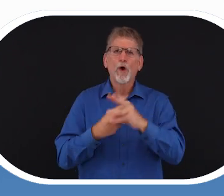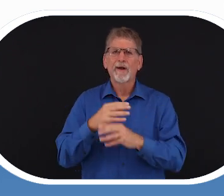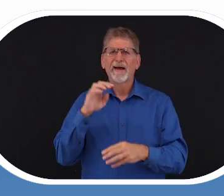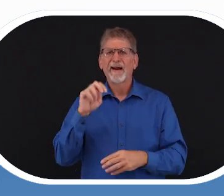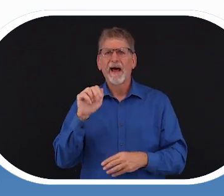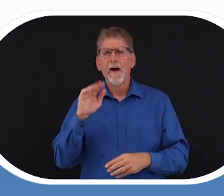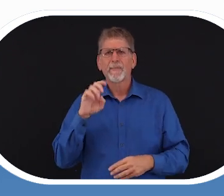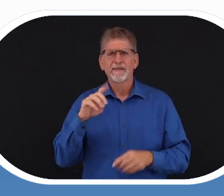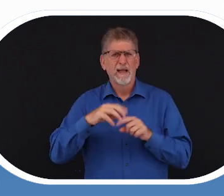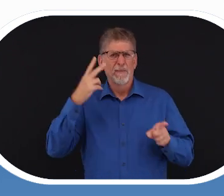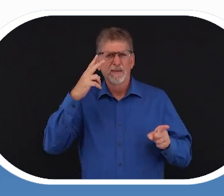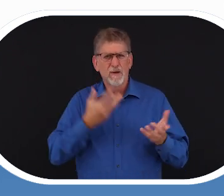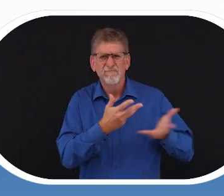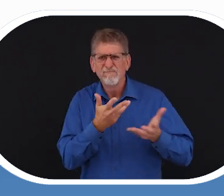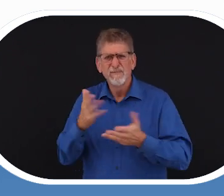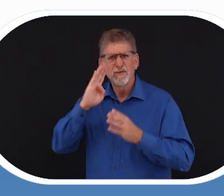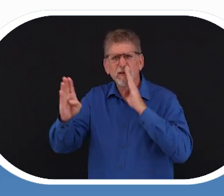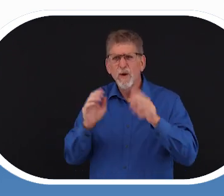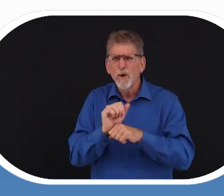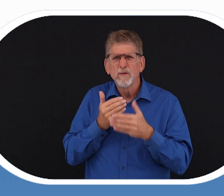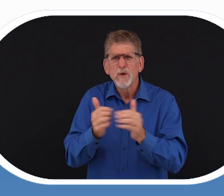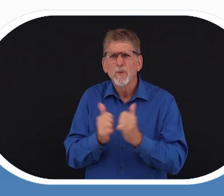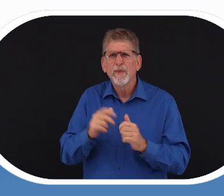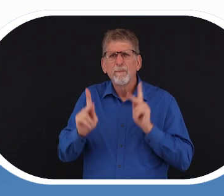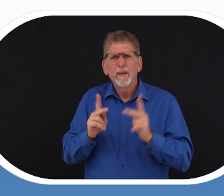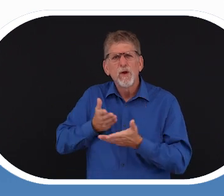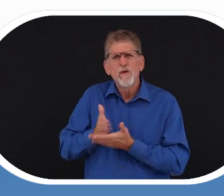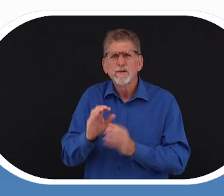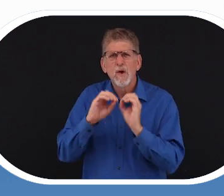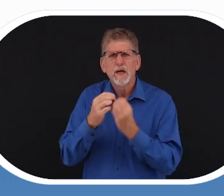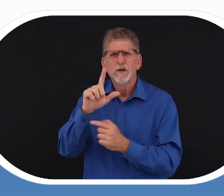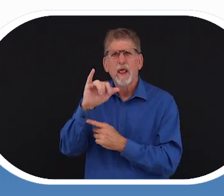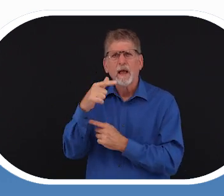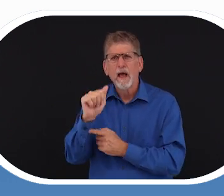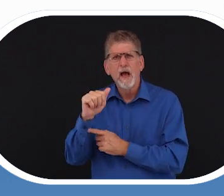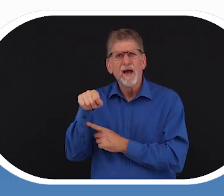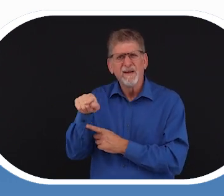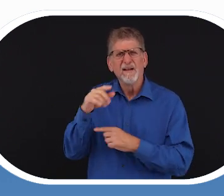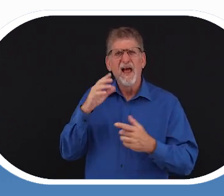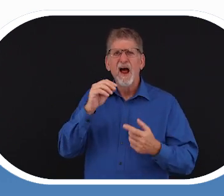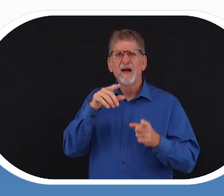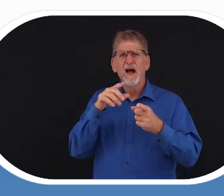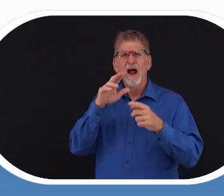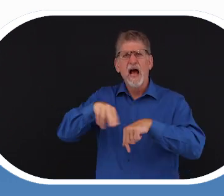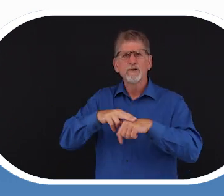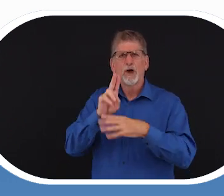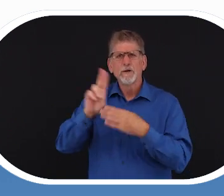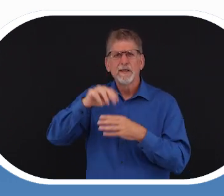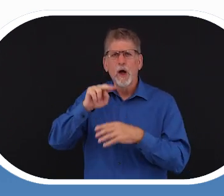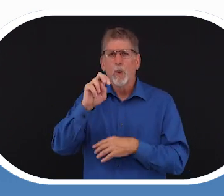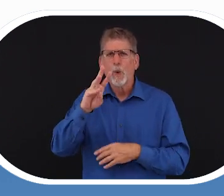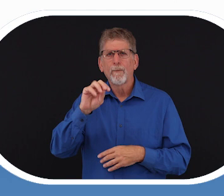with a pedestrian rights organization called Liga Peatonal and the National University. In Newberg, Oregon, we worked with 2 disability advocates